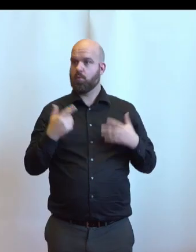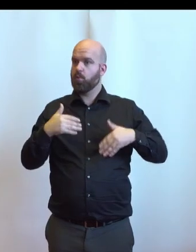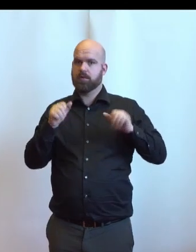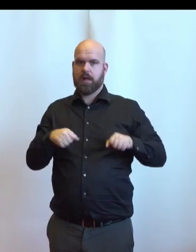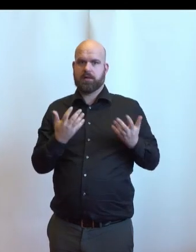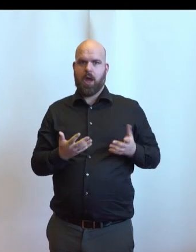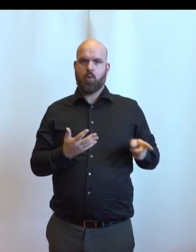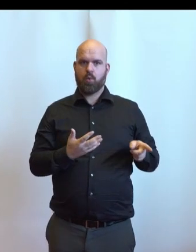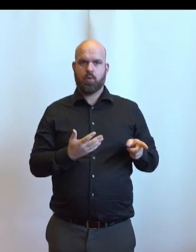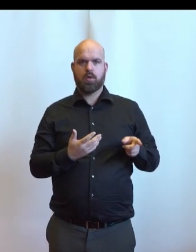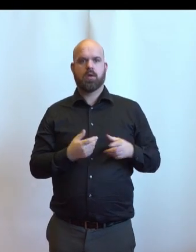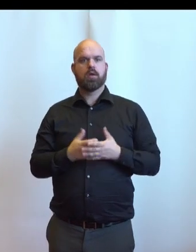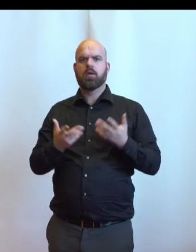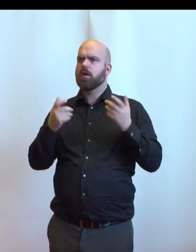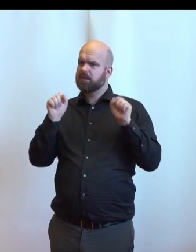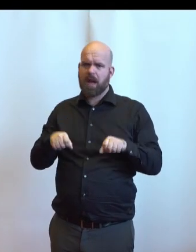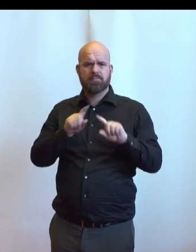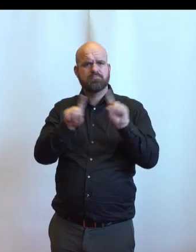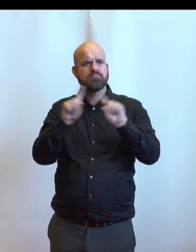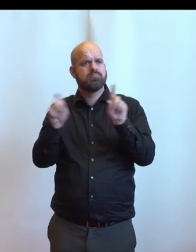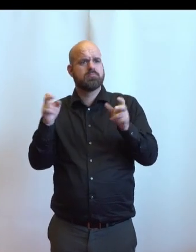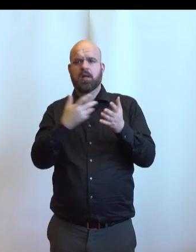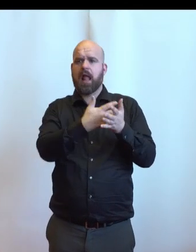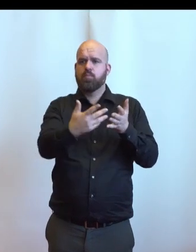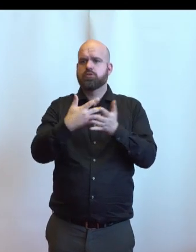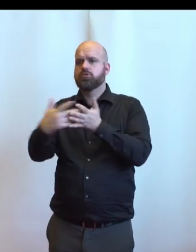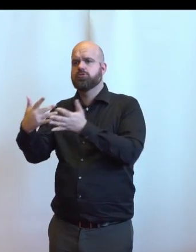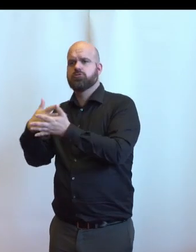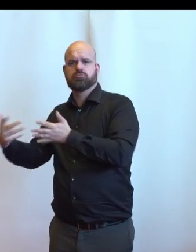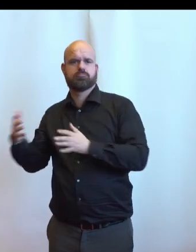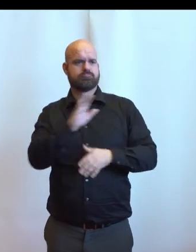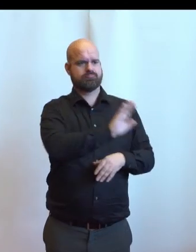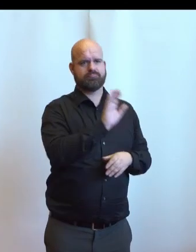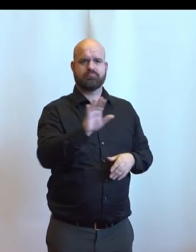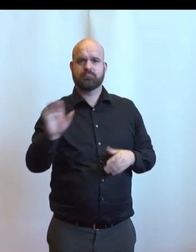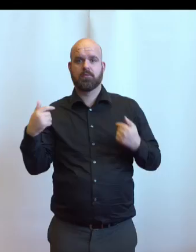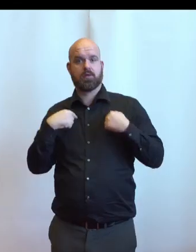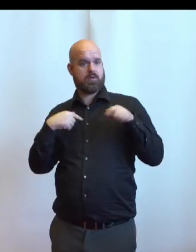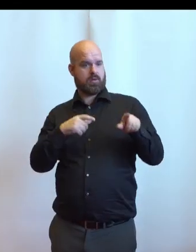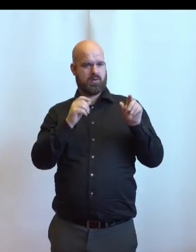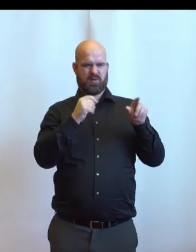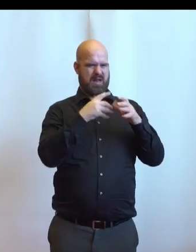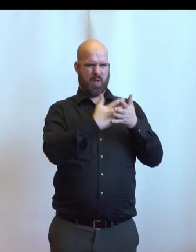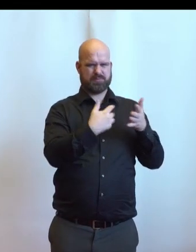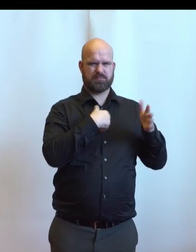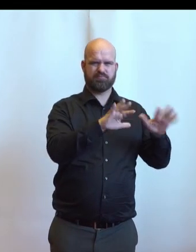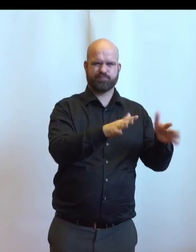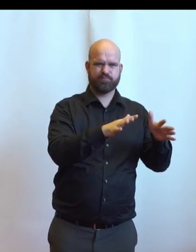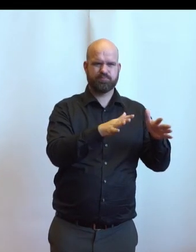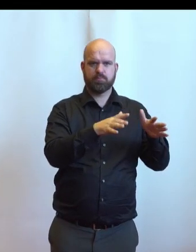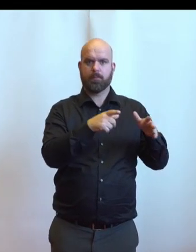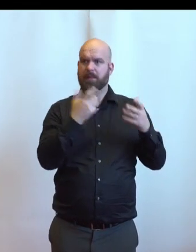could be very useful. And so this language simplifier tool is now available for free by